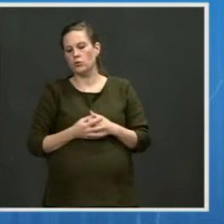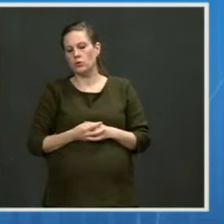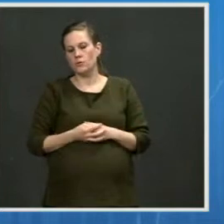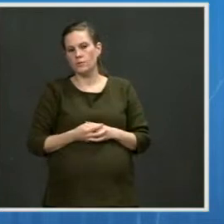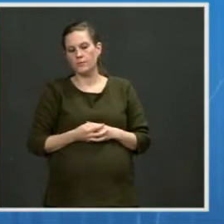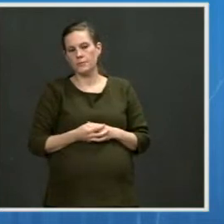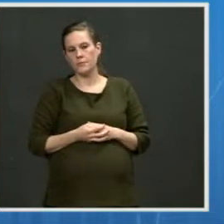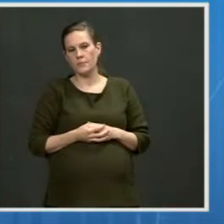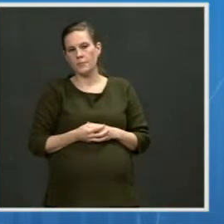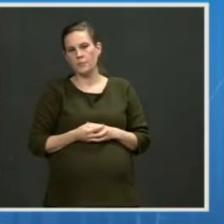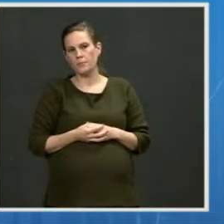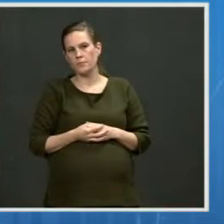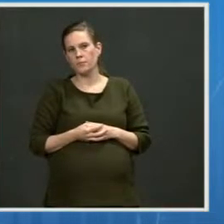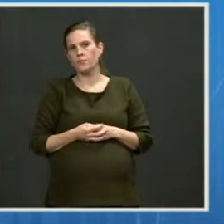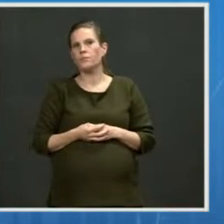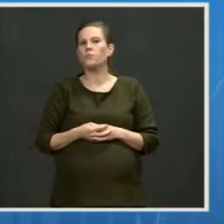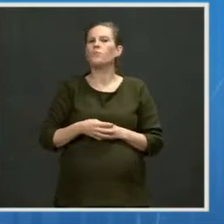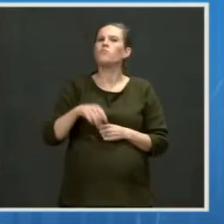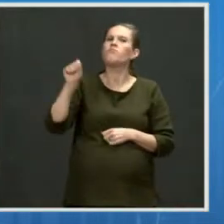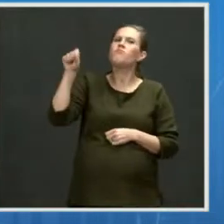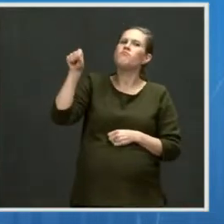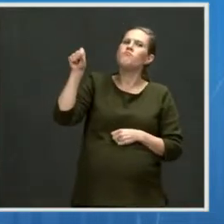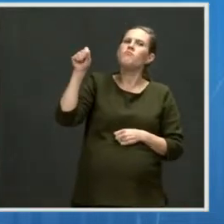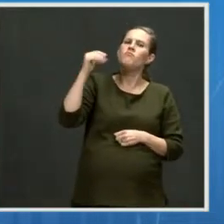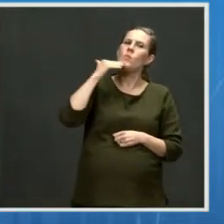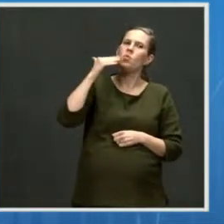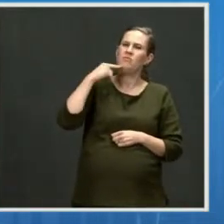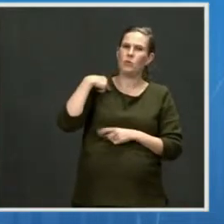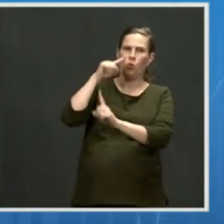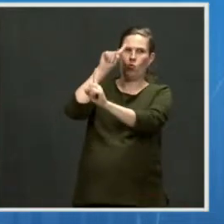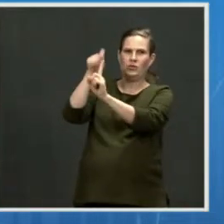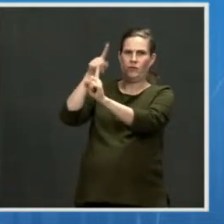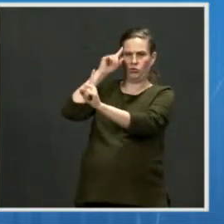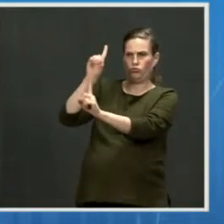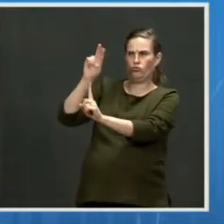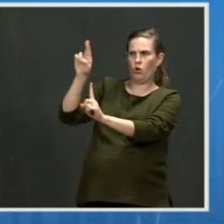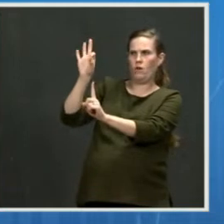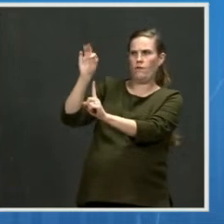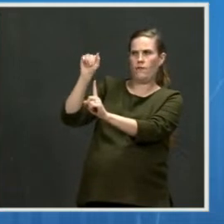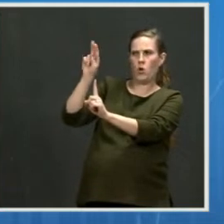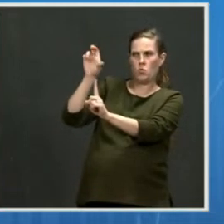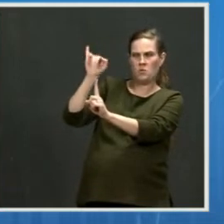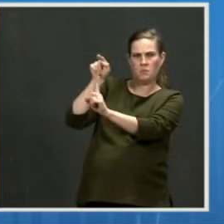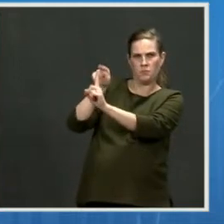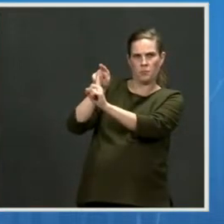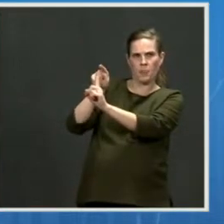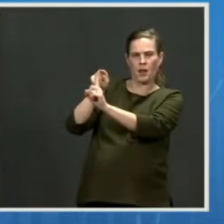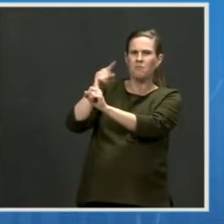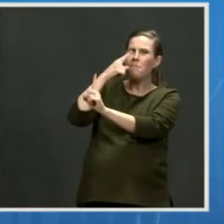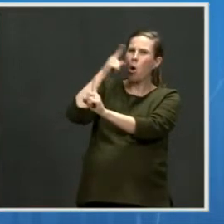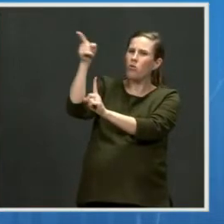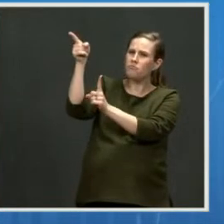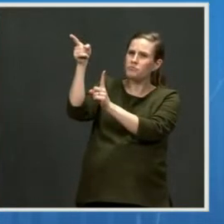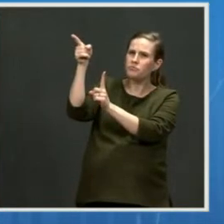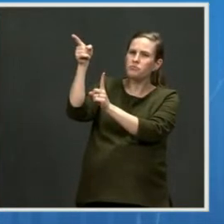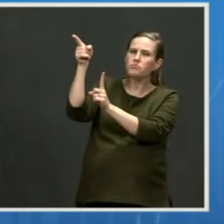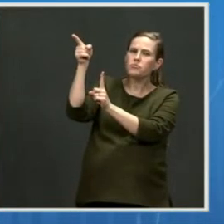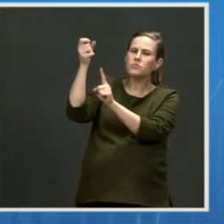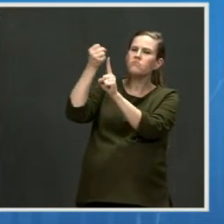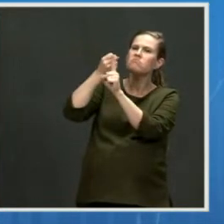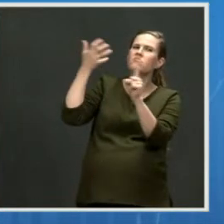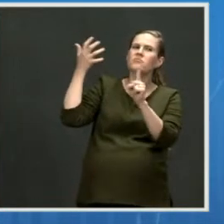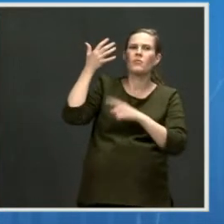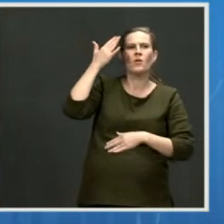Thank you. Yes, this is a question for Dr. Fauci. Can you explain why you decided to issue a